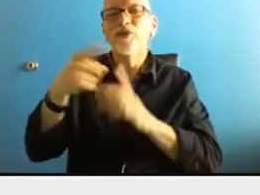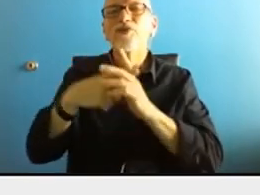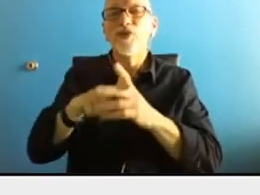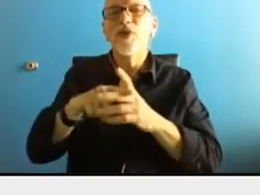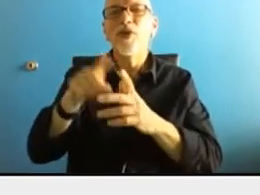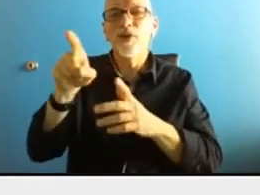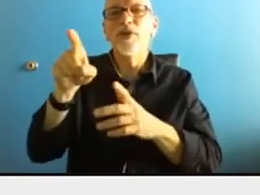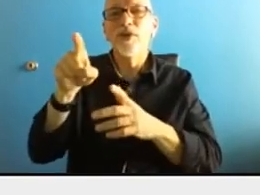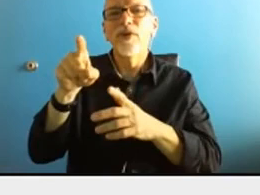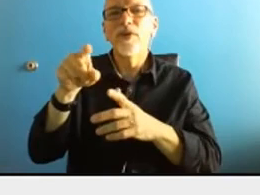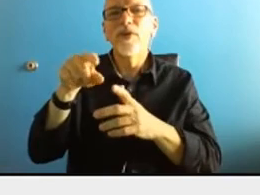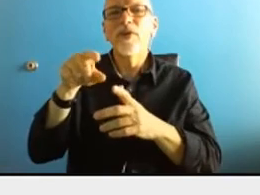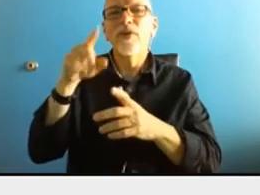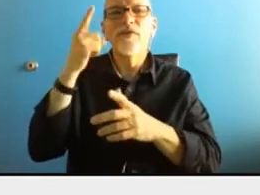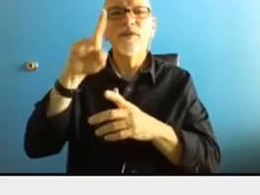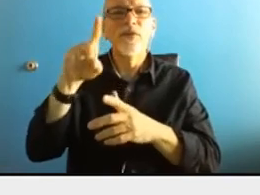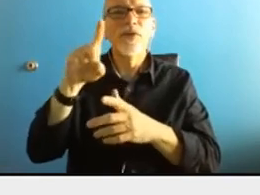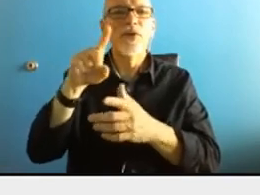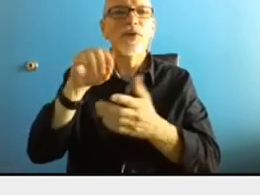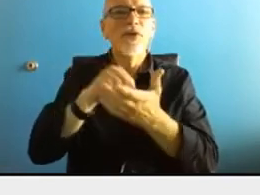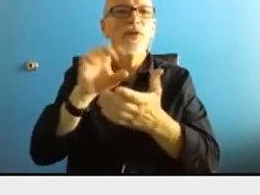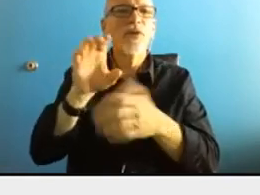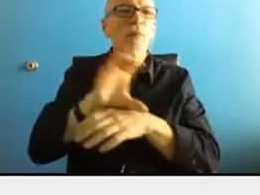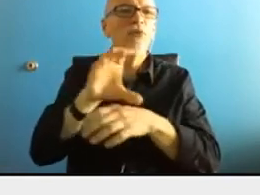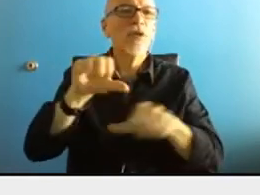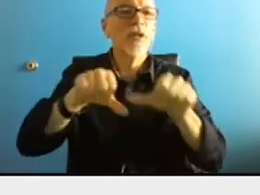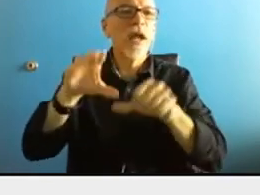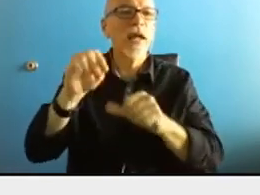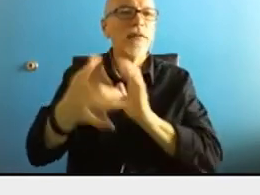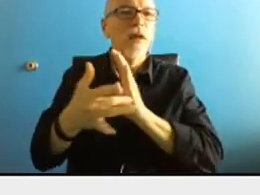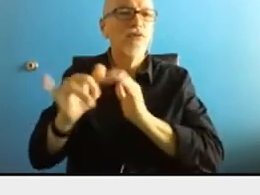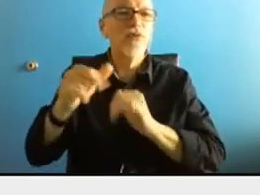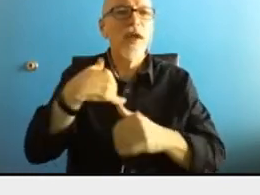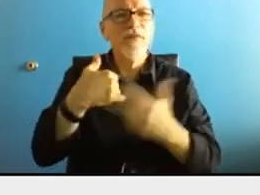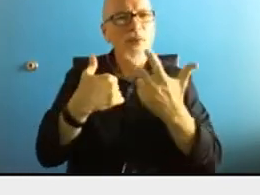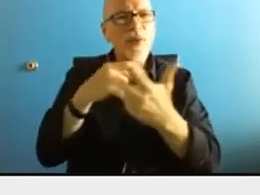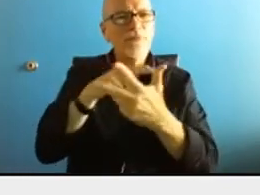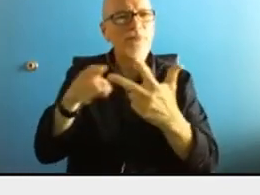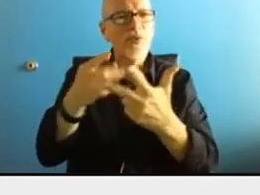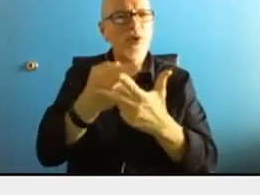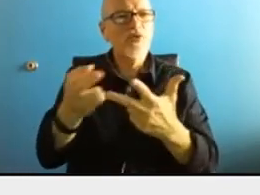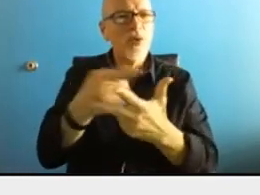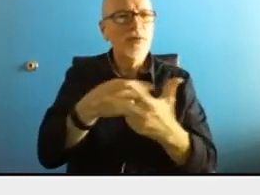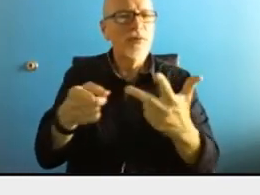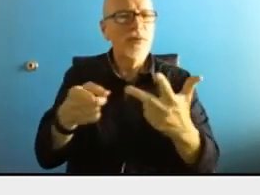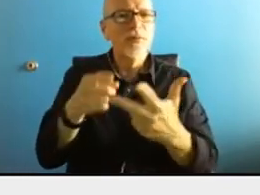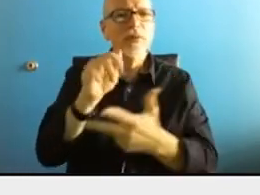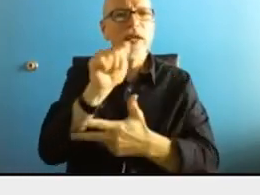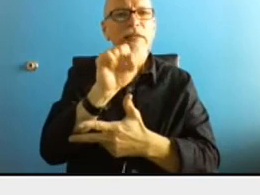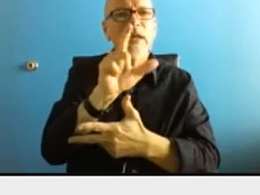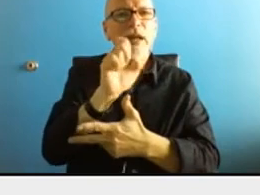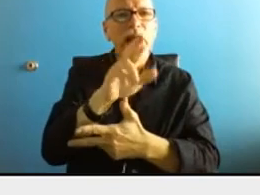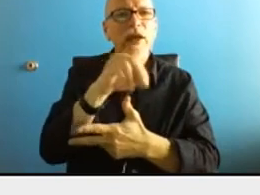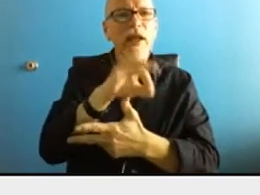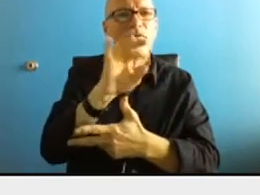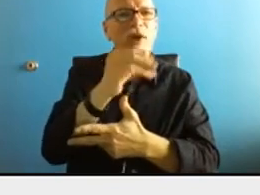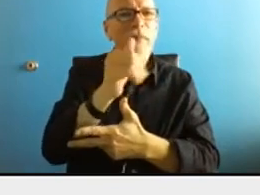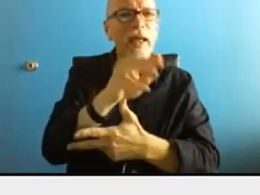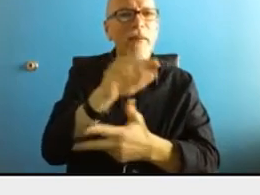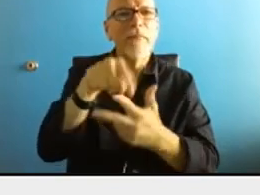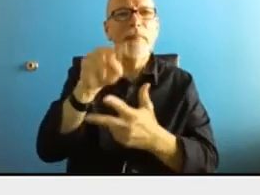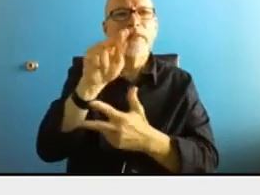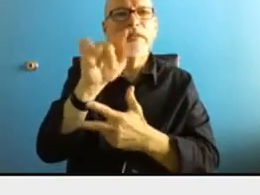for computer science and technology as well. So you have three resources there. ASL Clear in Framingham,